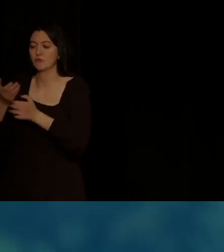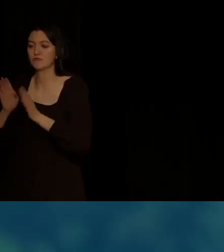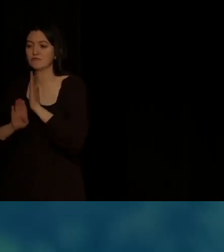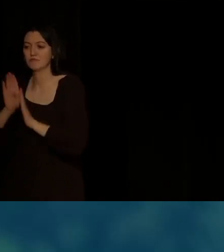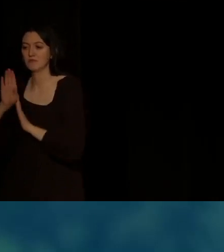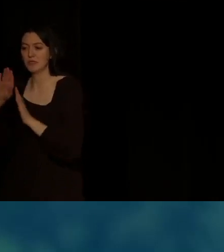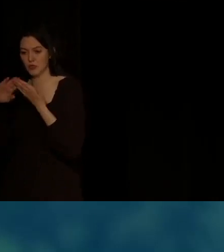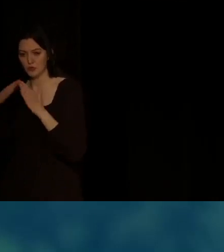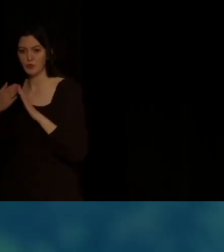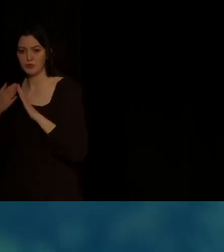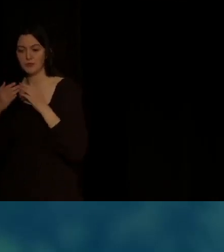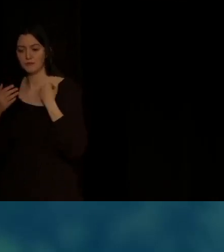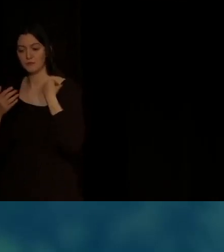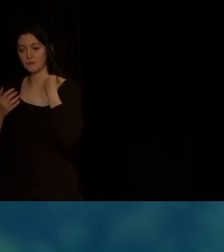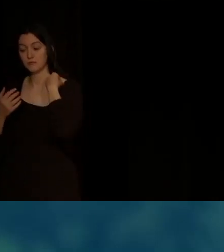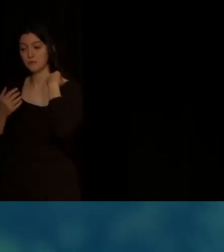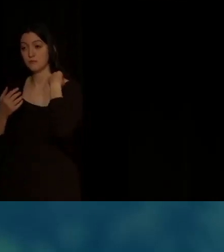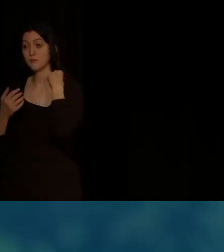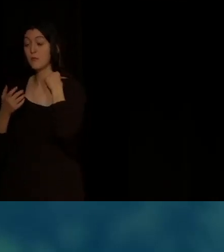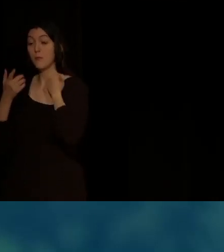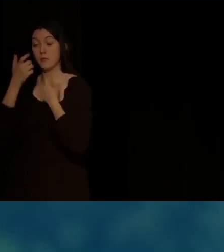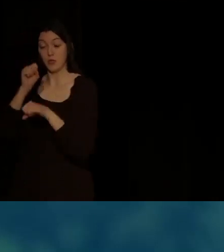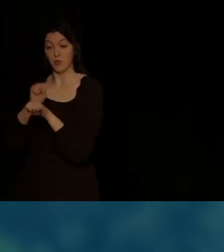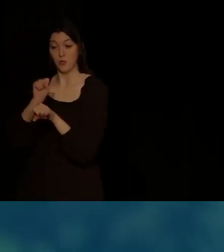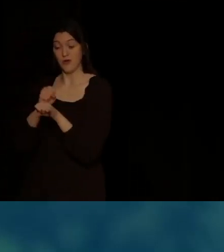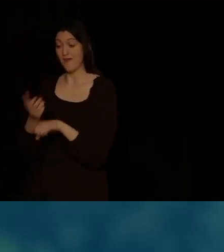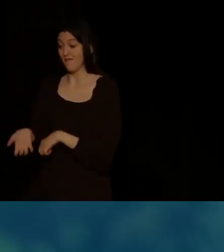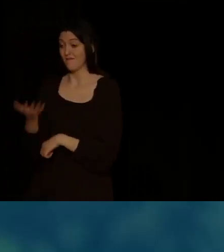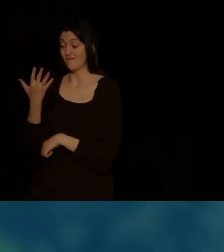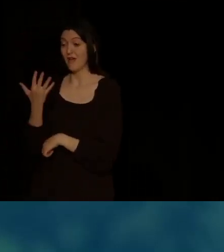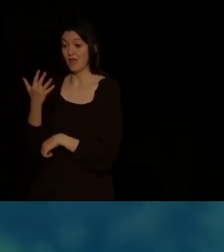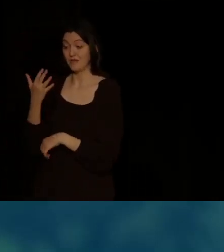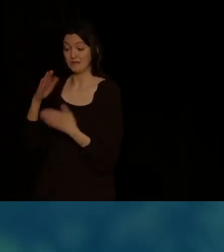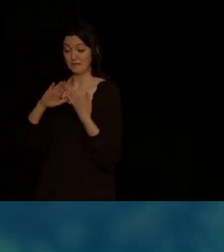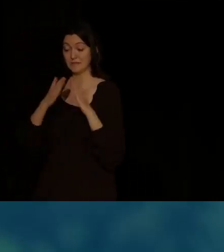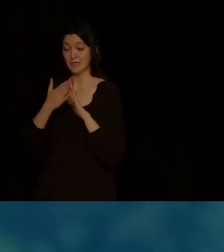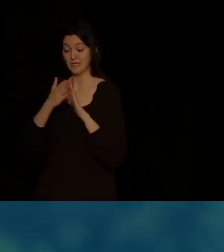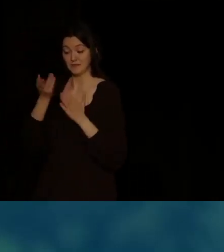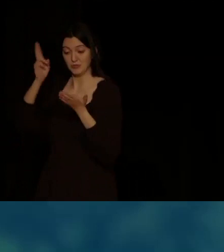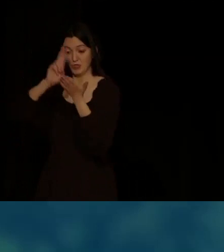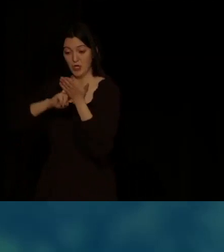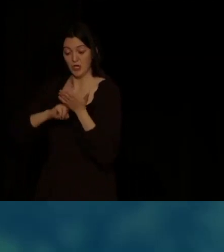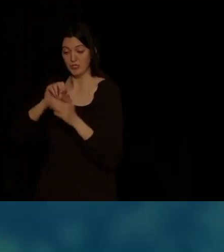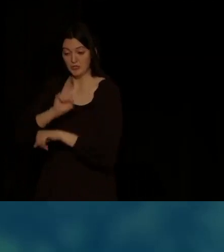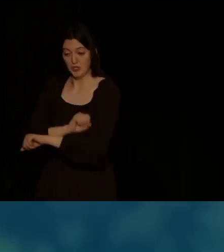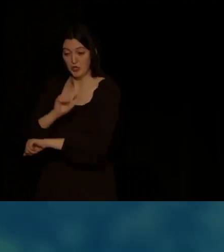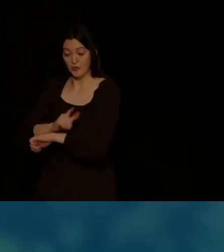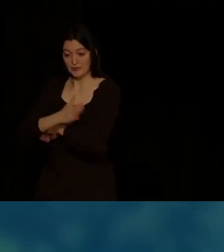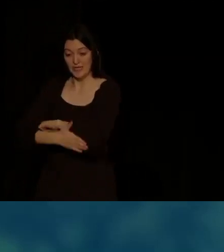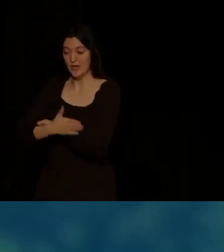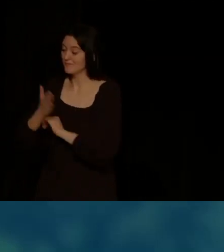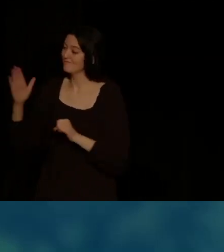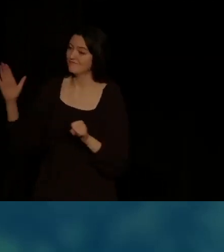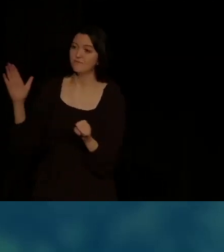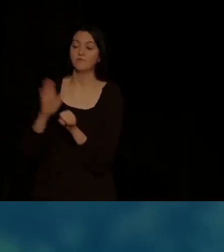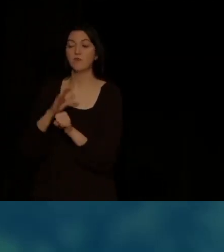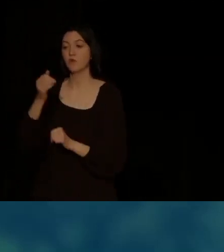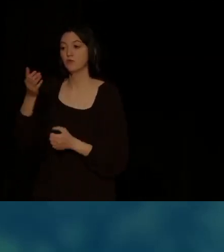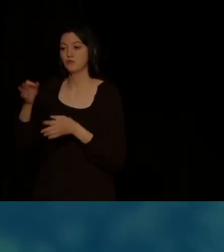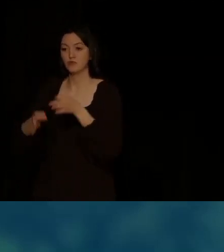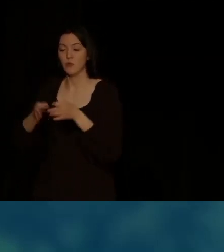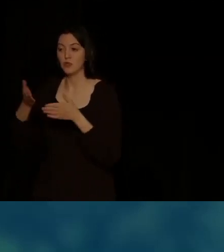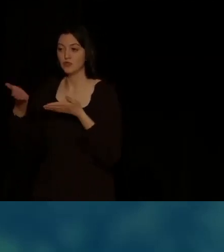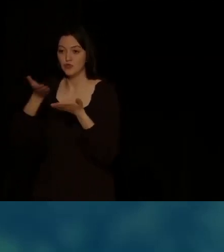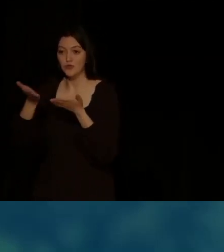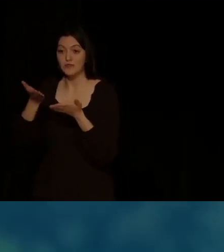community. And because of that work, 5 municipalities contract with St. Louis County to provide full municipal court services, and